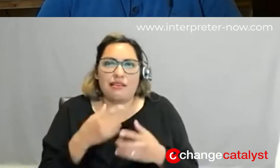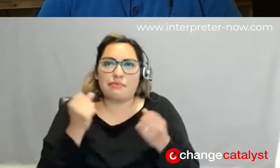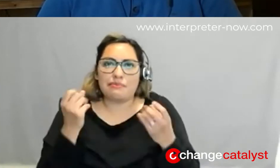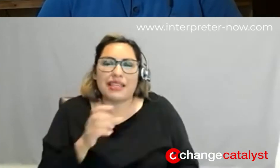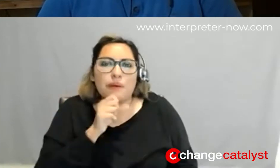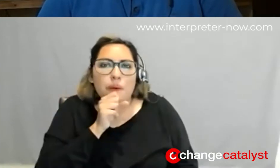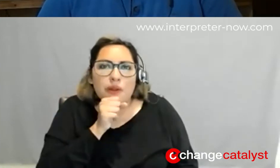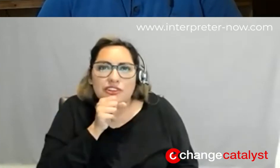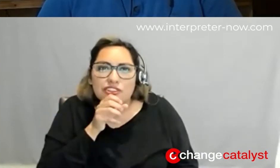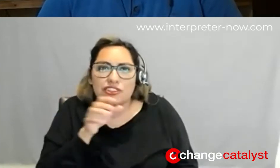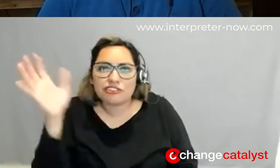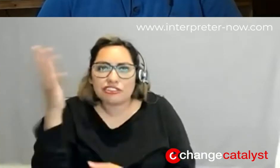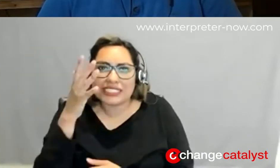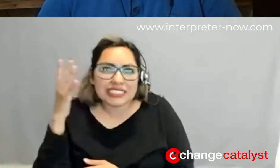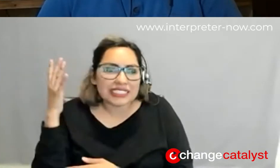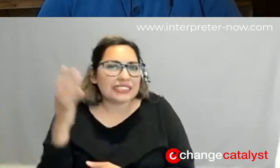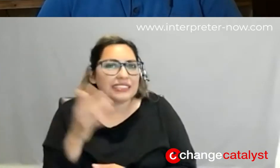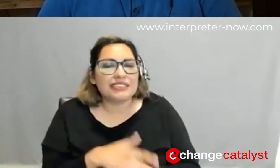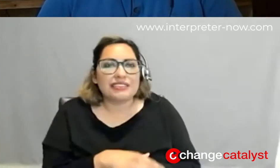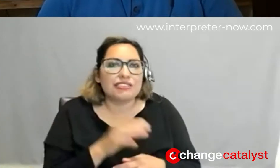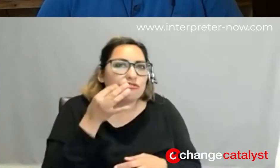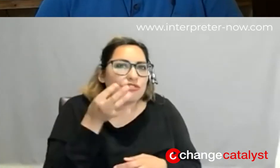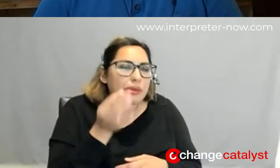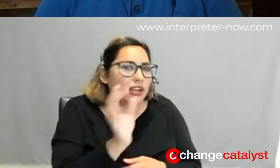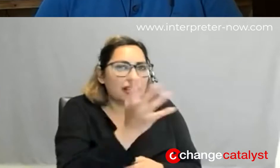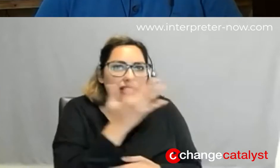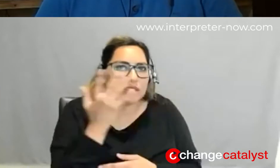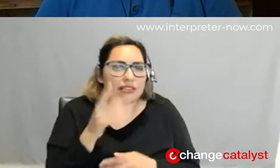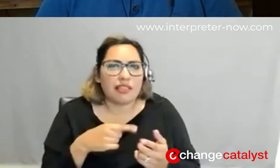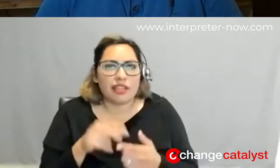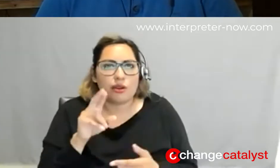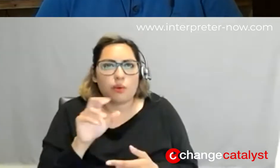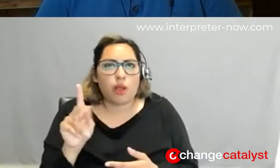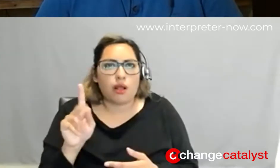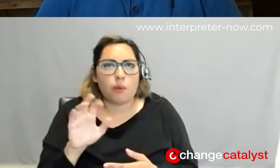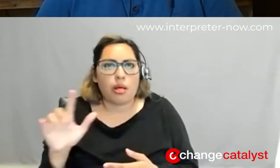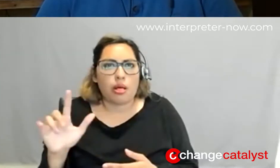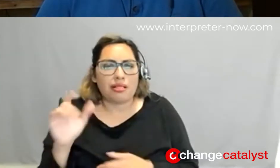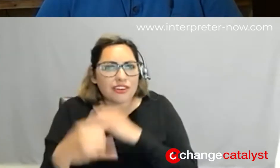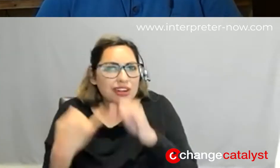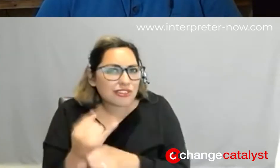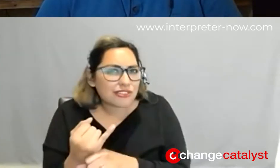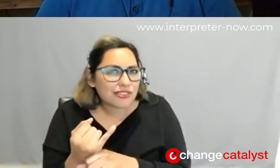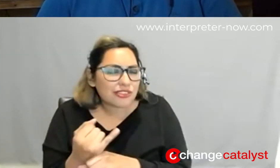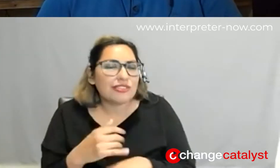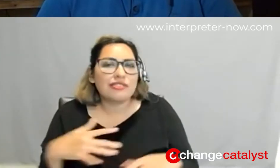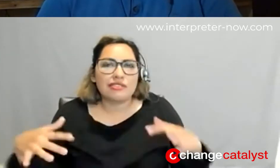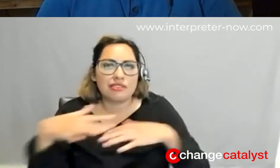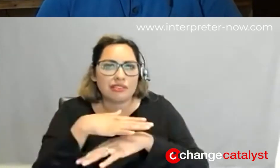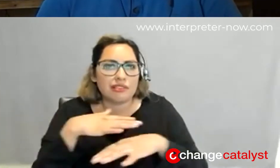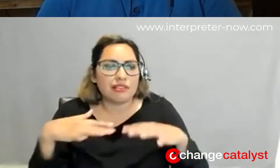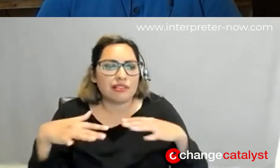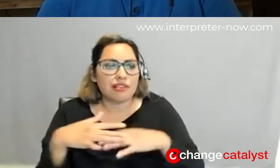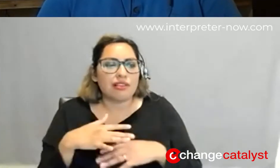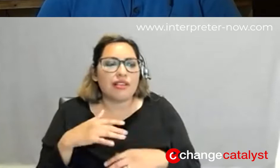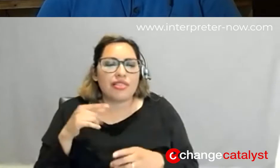strawberry fields, and Rockwell International. So we were, our neighborhood itself we would call it the barrio,